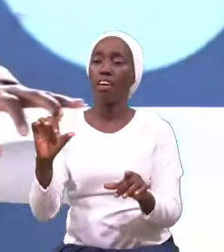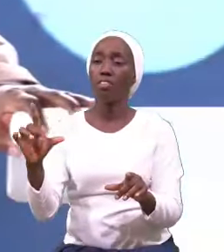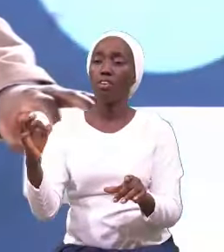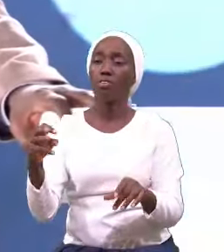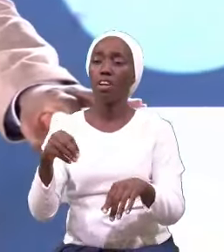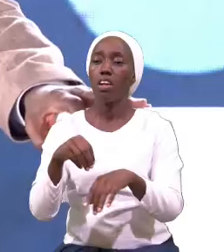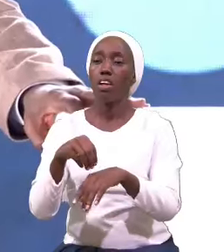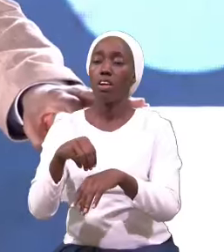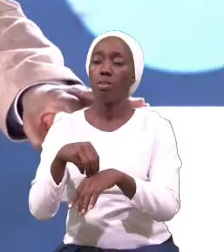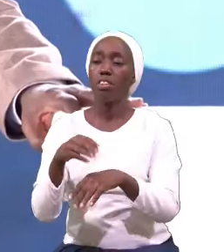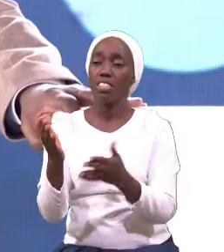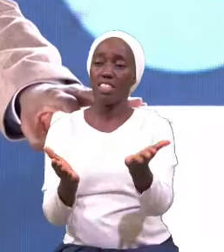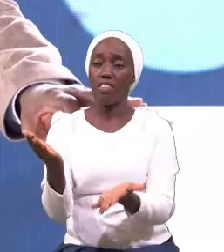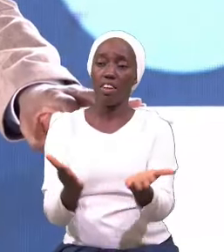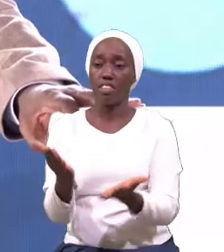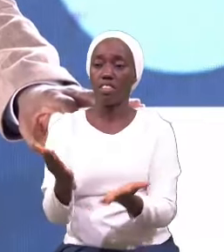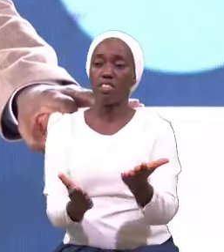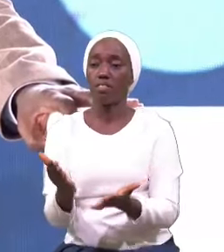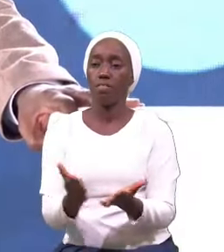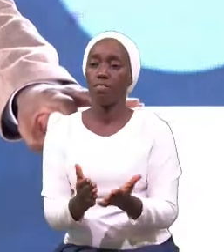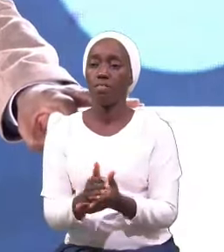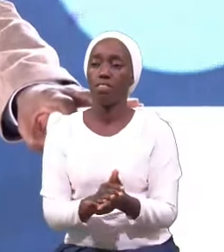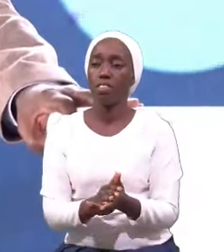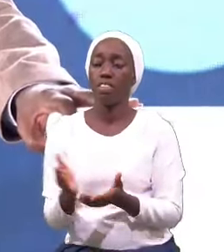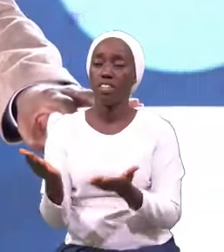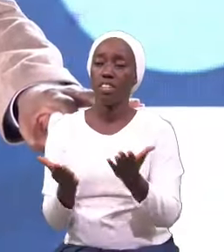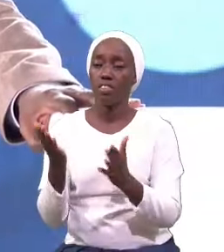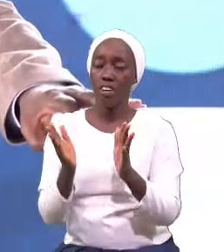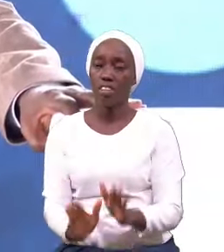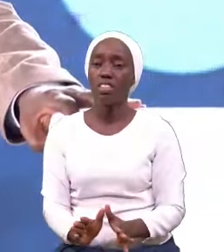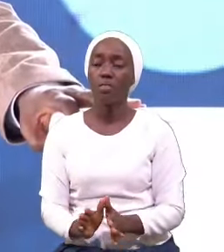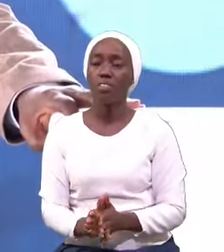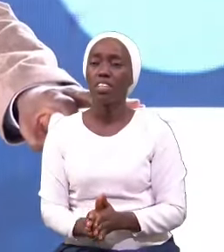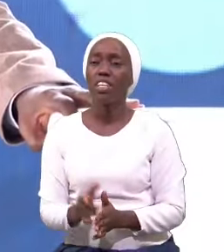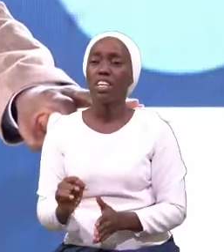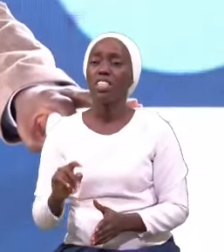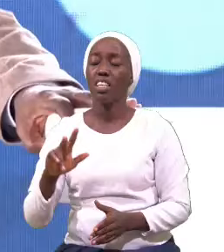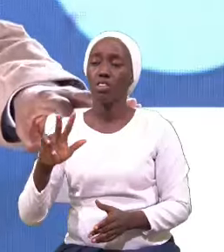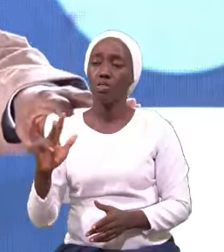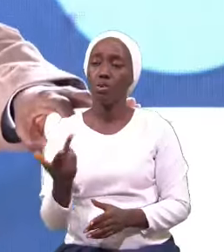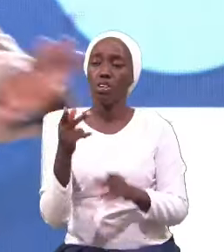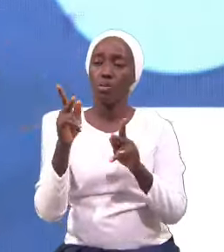Is God the Holy Ghost? In the third person in the Trinity.